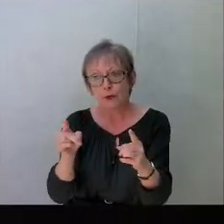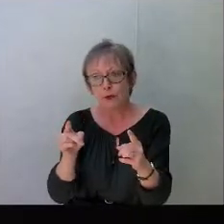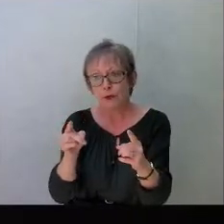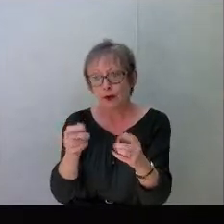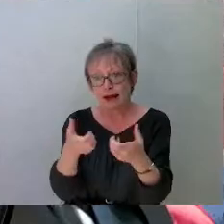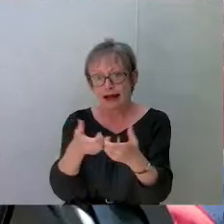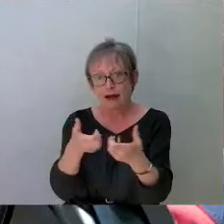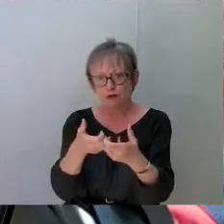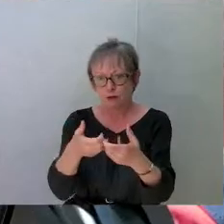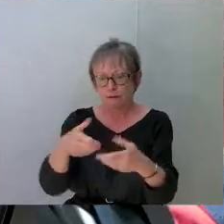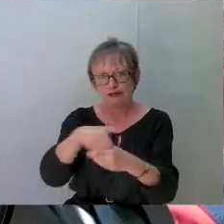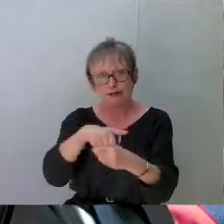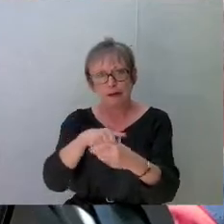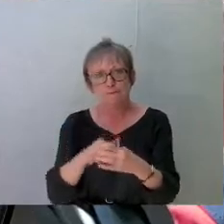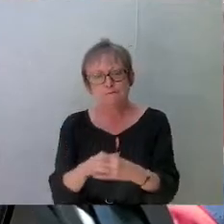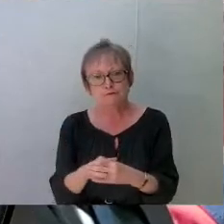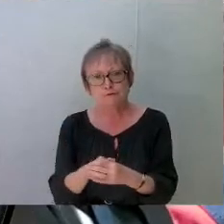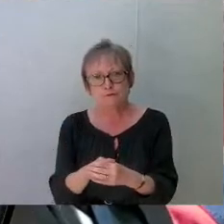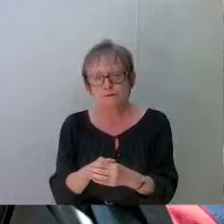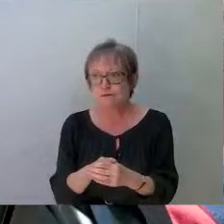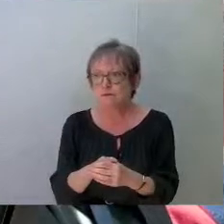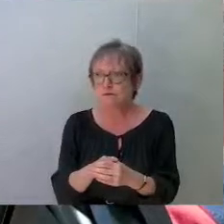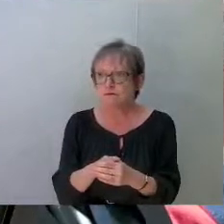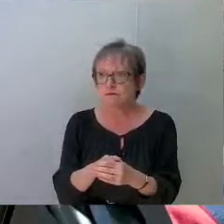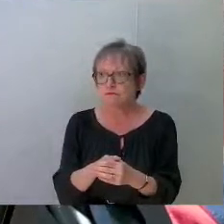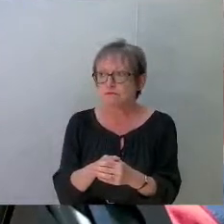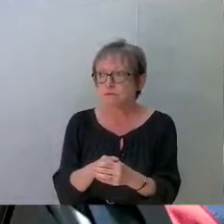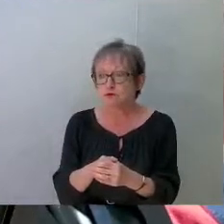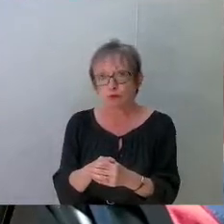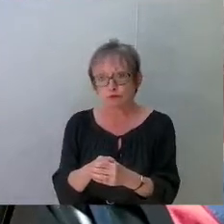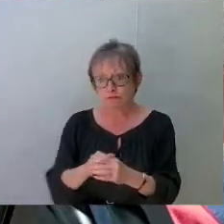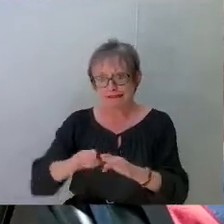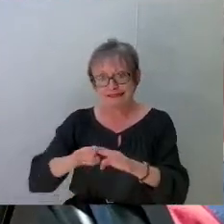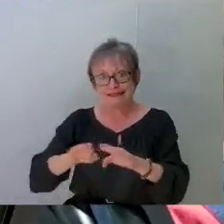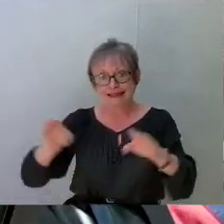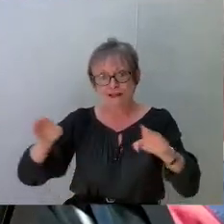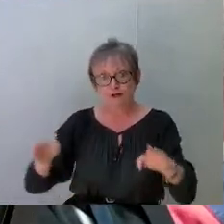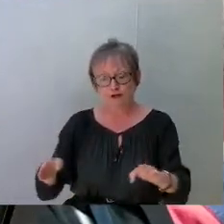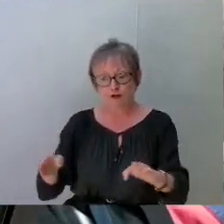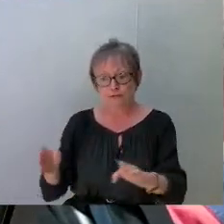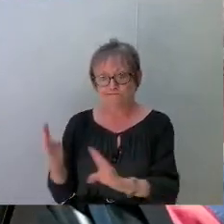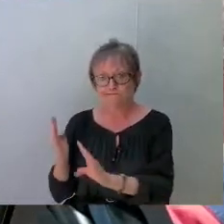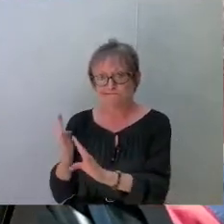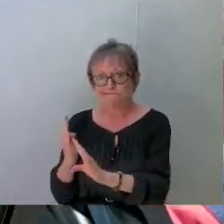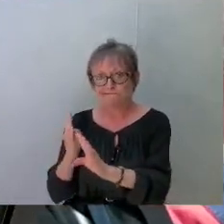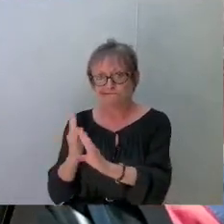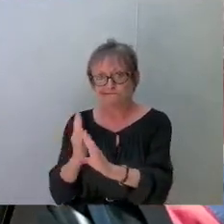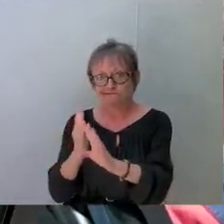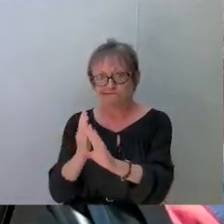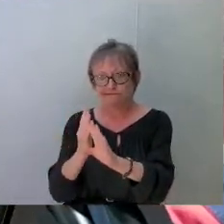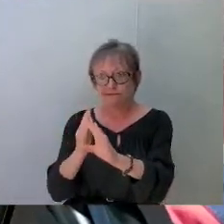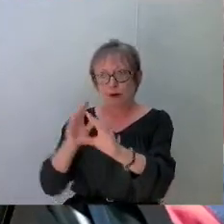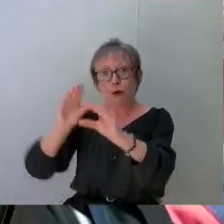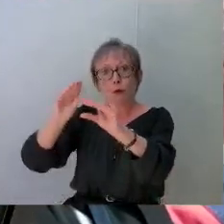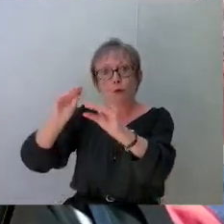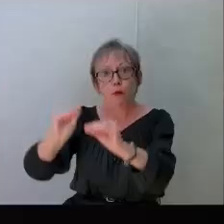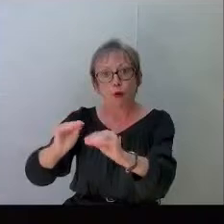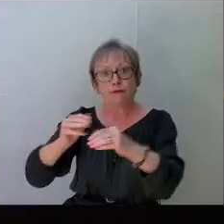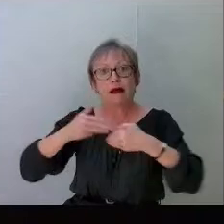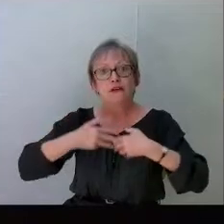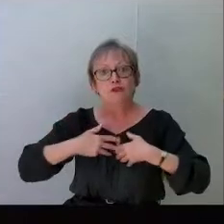in. First of all, as you come across the stage, you need to pause in front of our